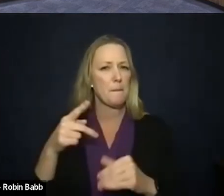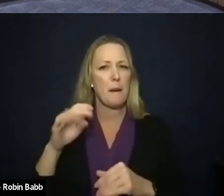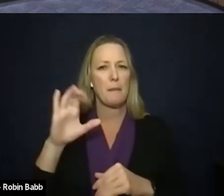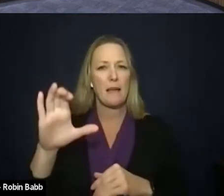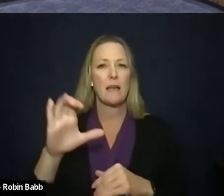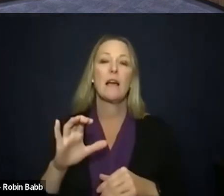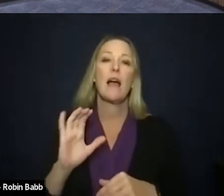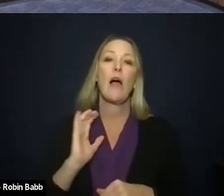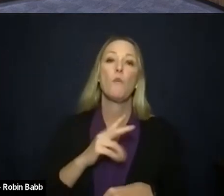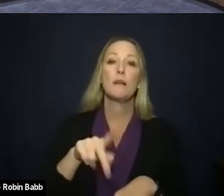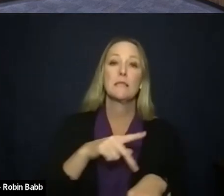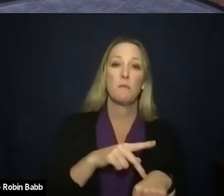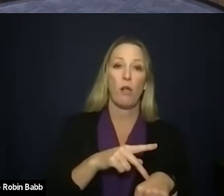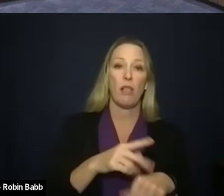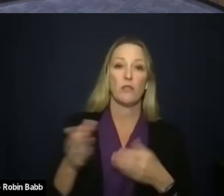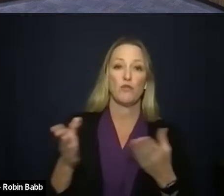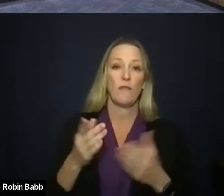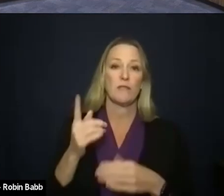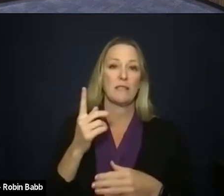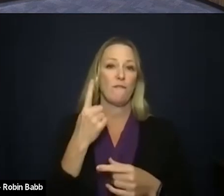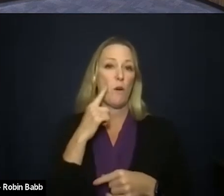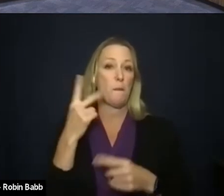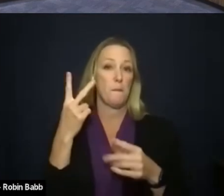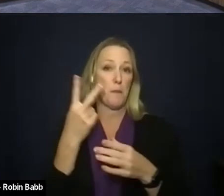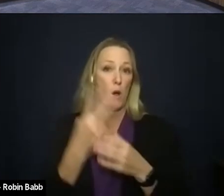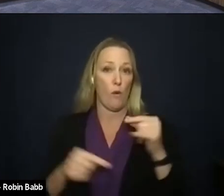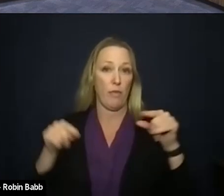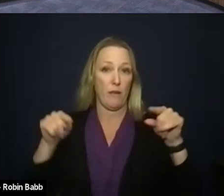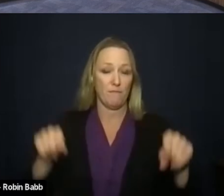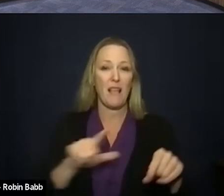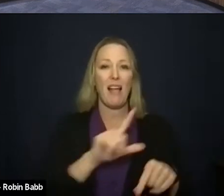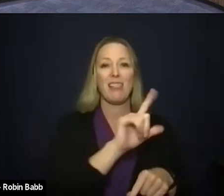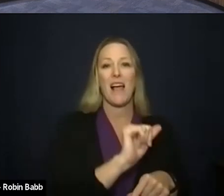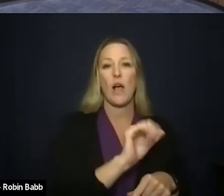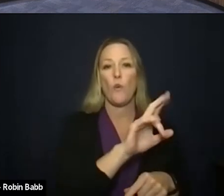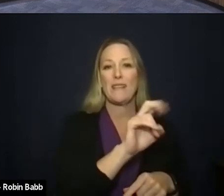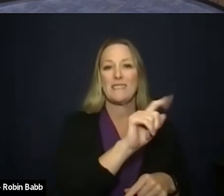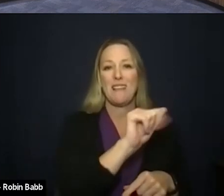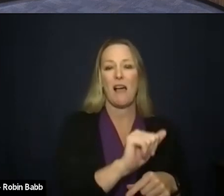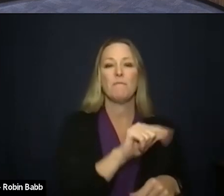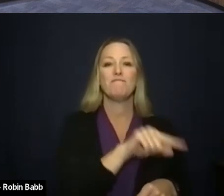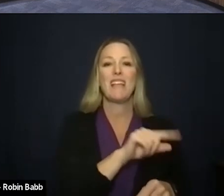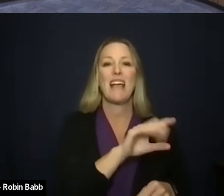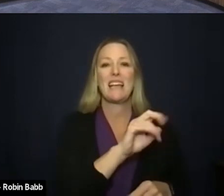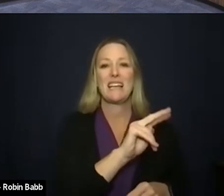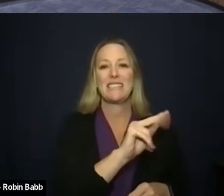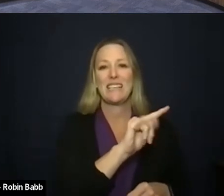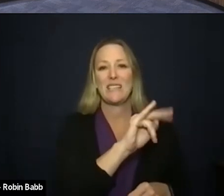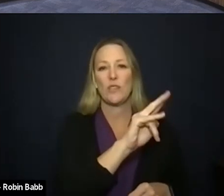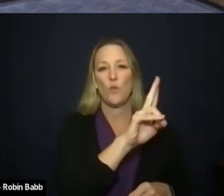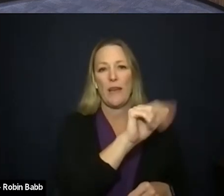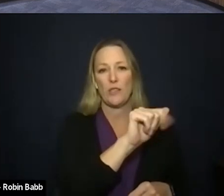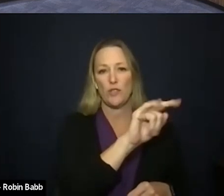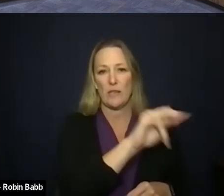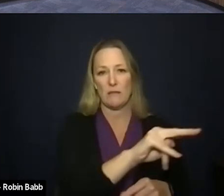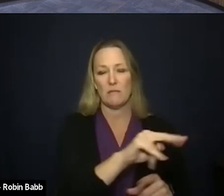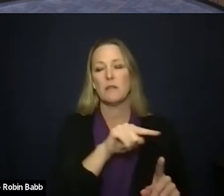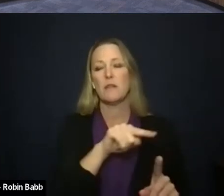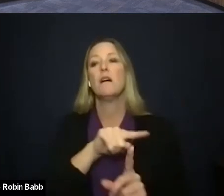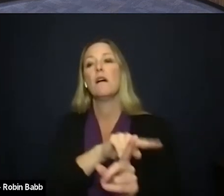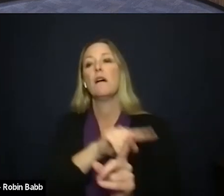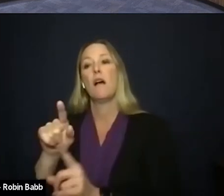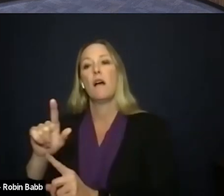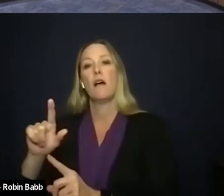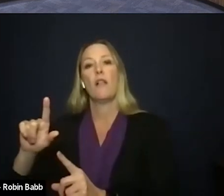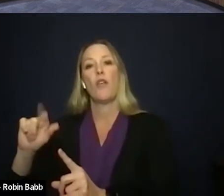served as a principal over over both of these schools the quest is our continuation school high school and alta vista is a an alternative